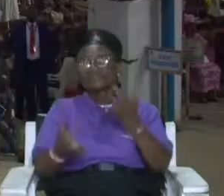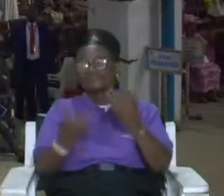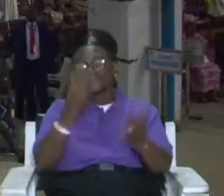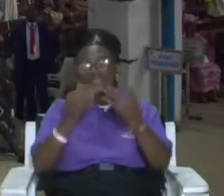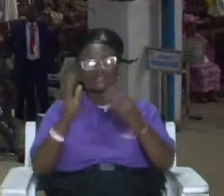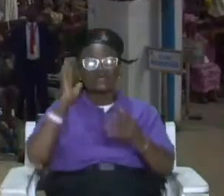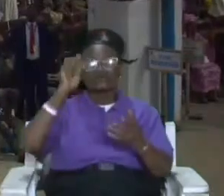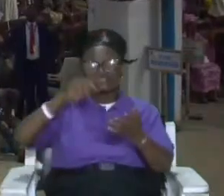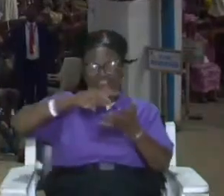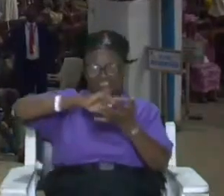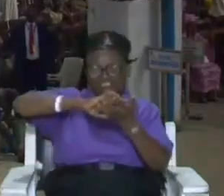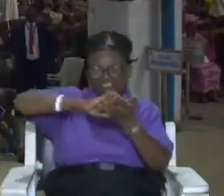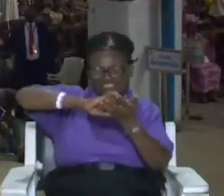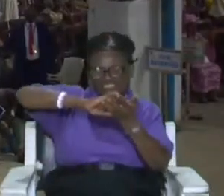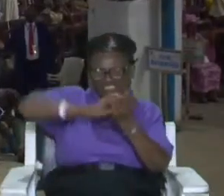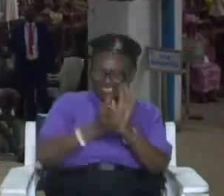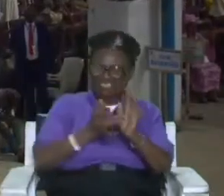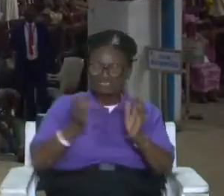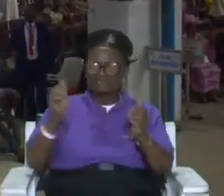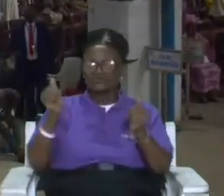enemies.